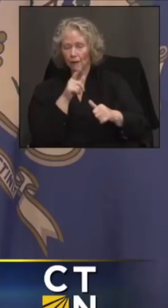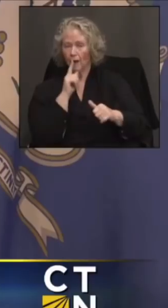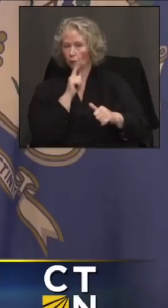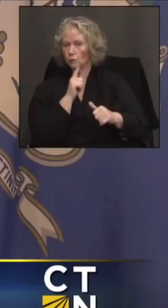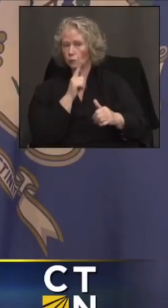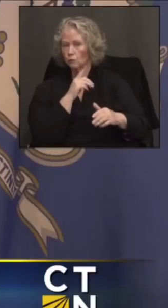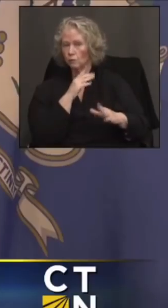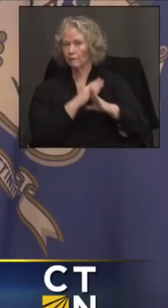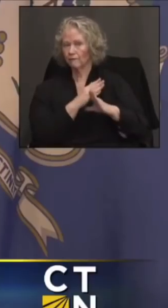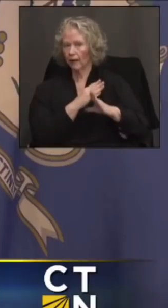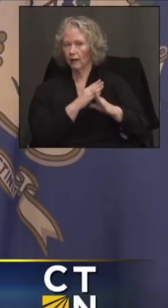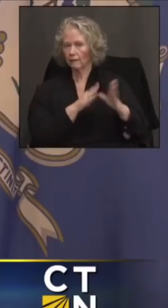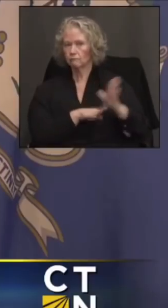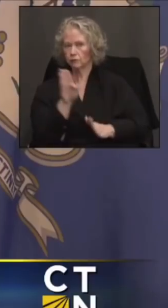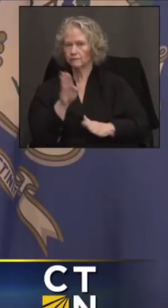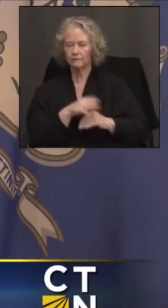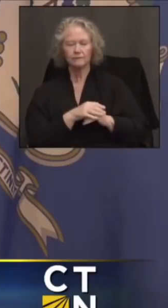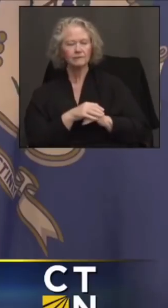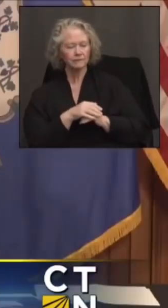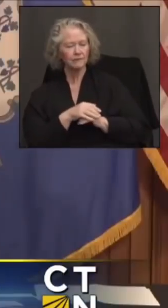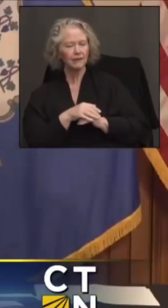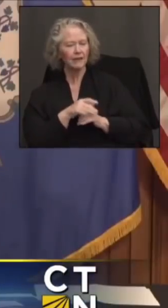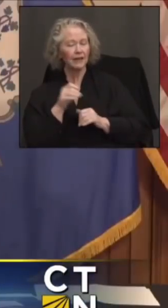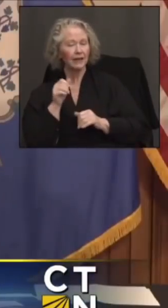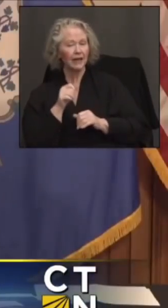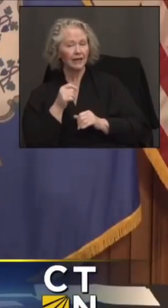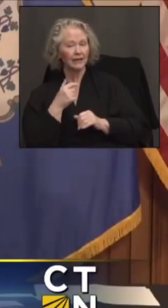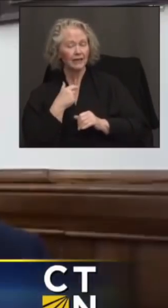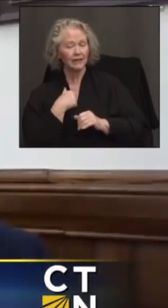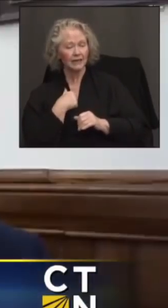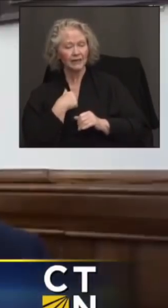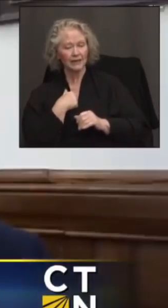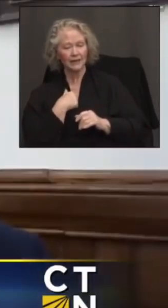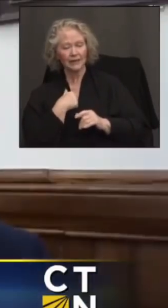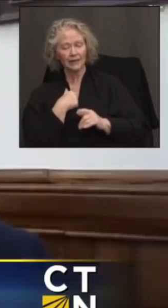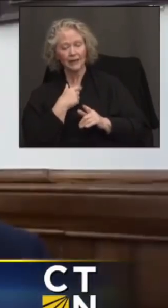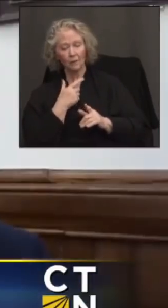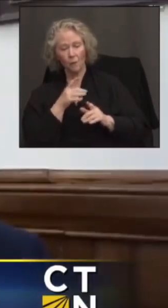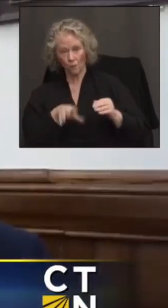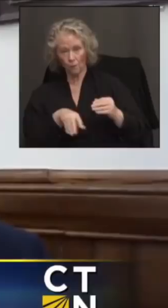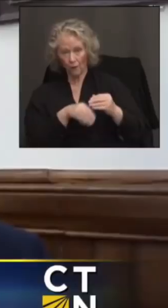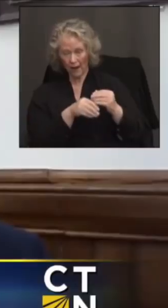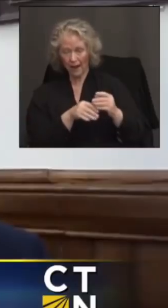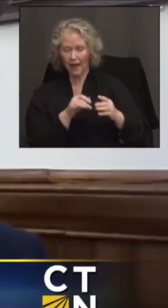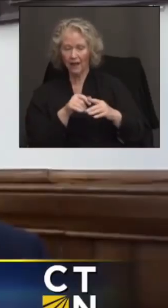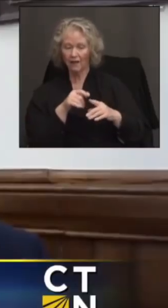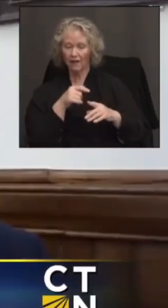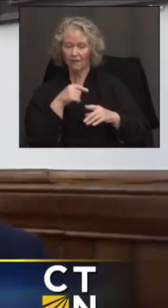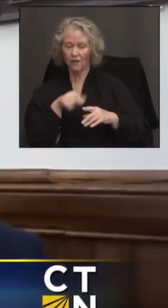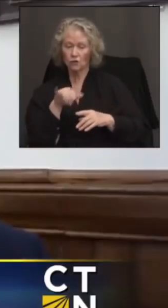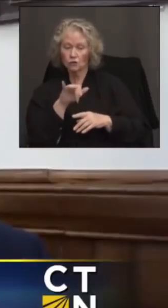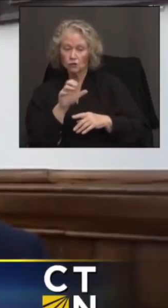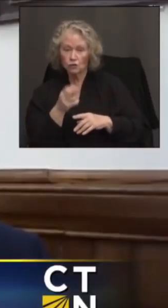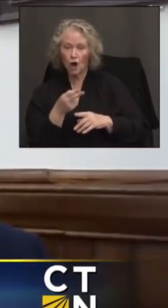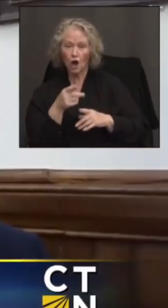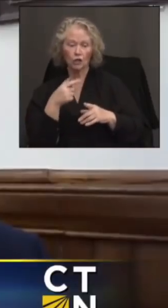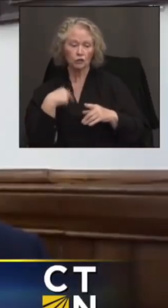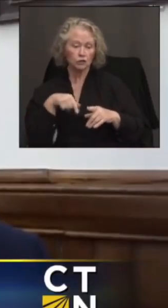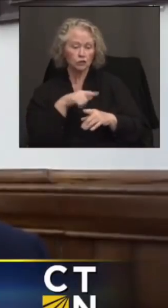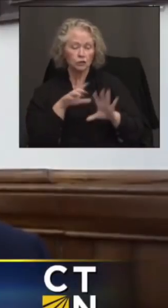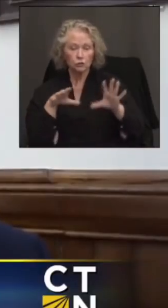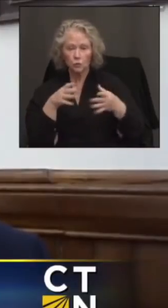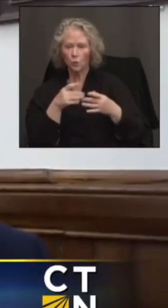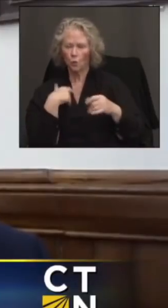up there. Yeah, and I'll also add, Josh and the team, we're working with local state